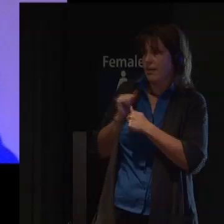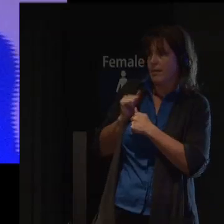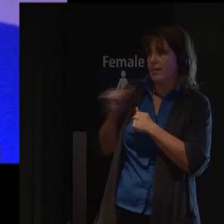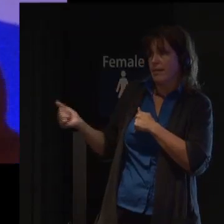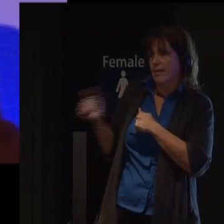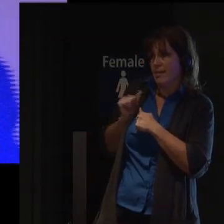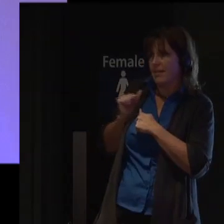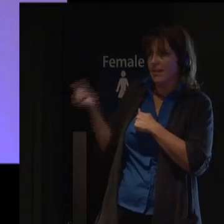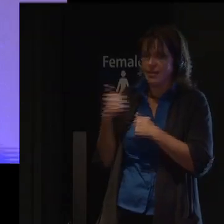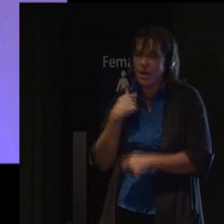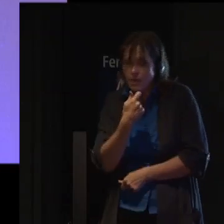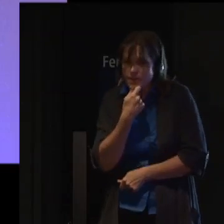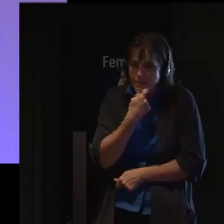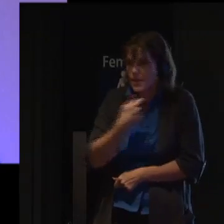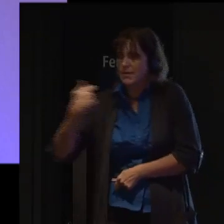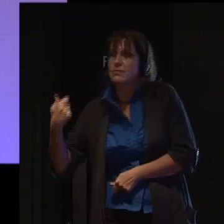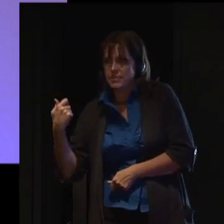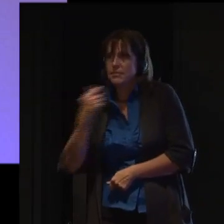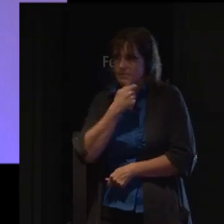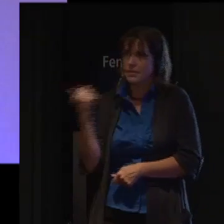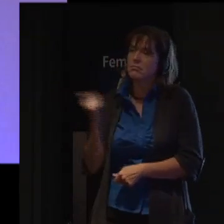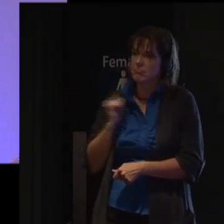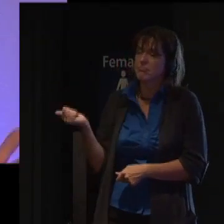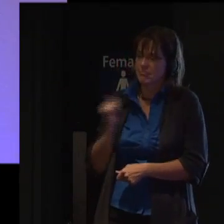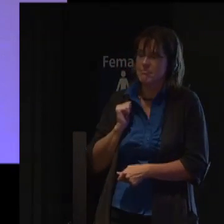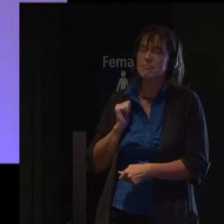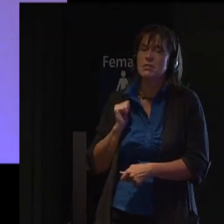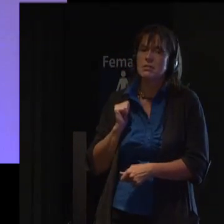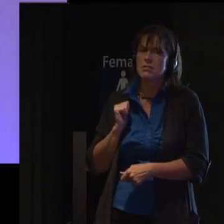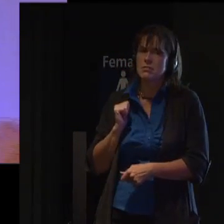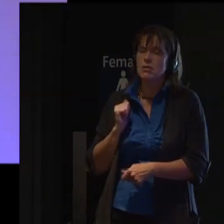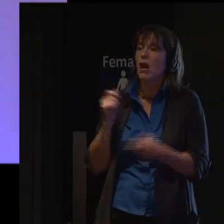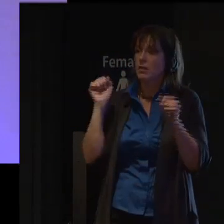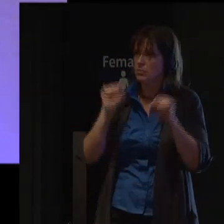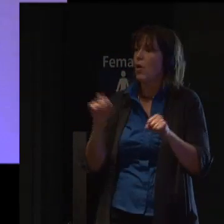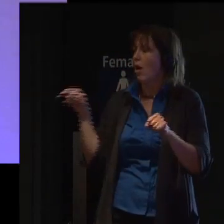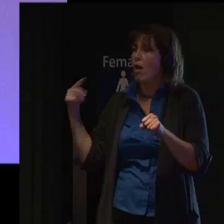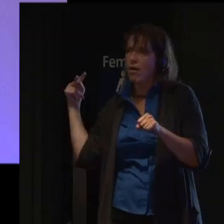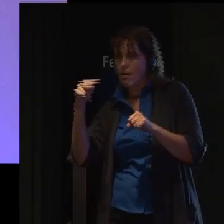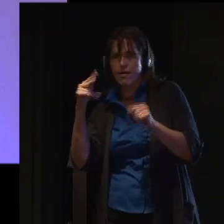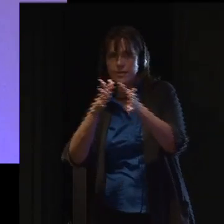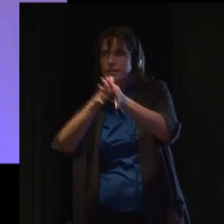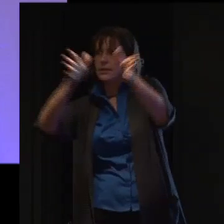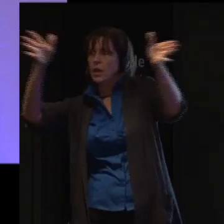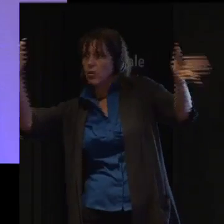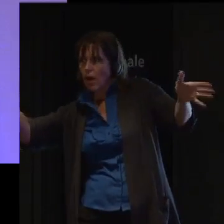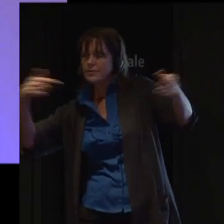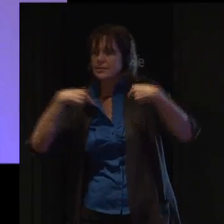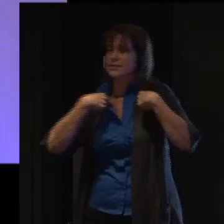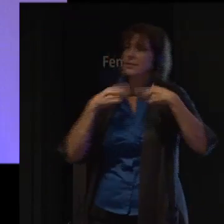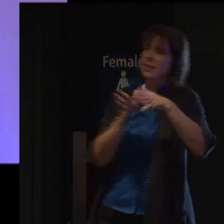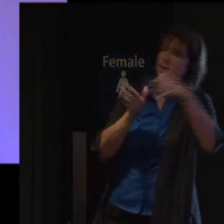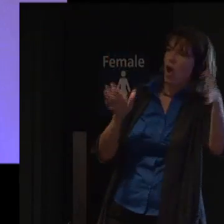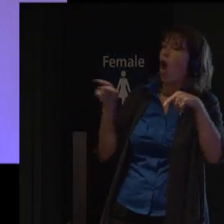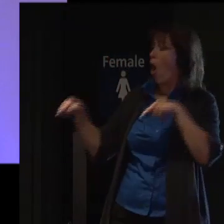as you think it's possible. You divide scenes, one guy is doing a scene, the other one is doing another